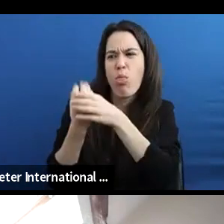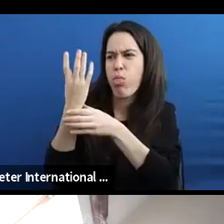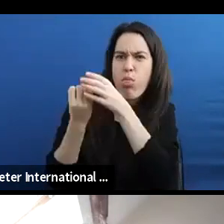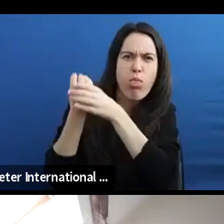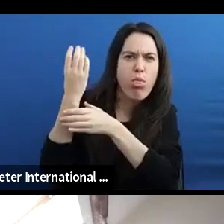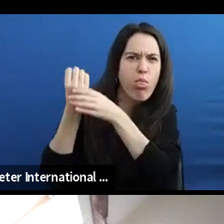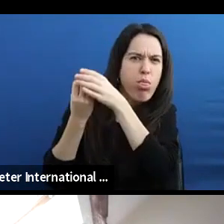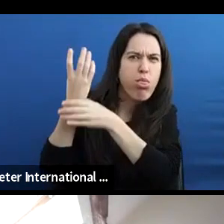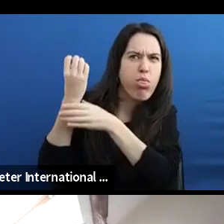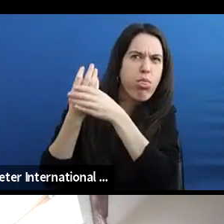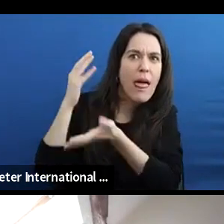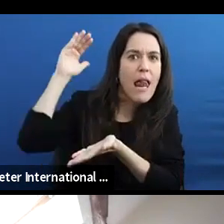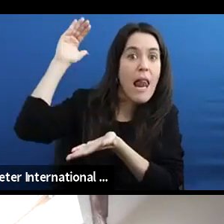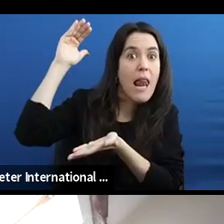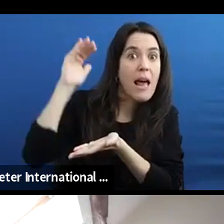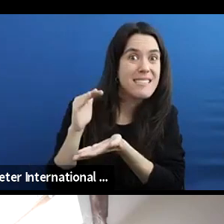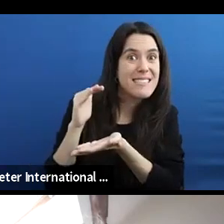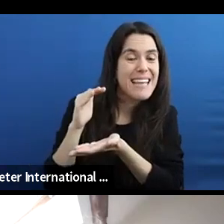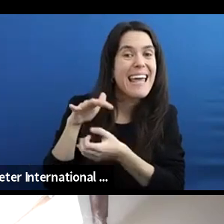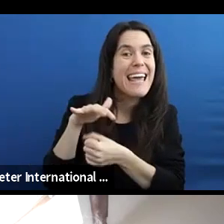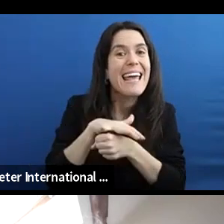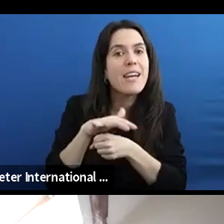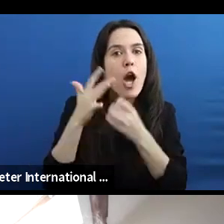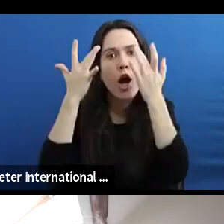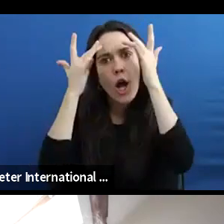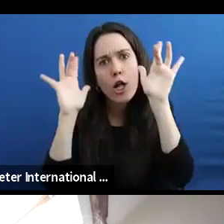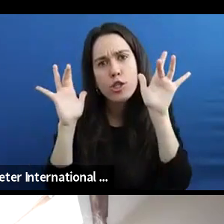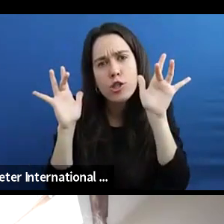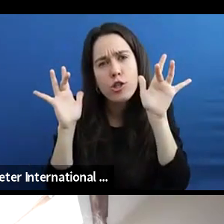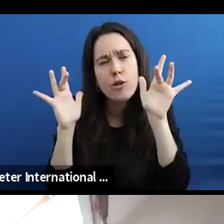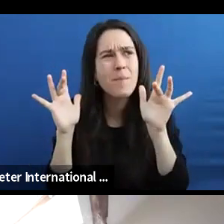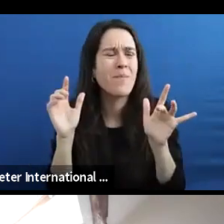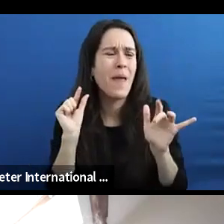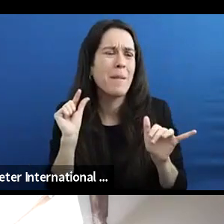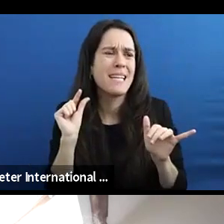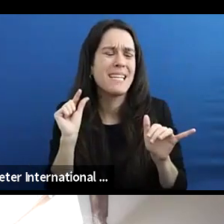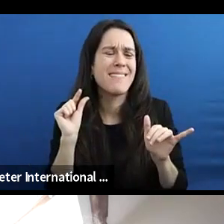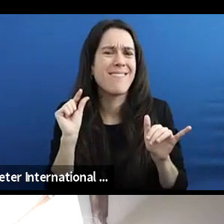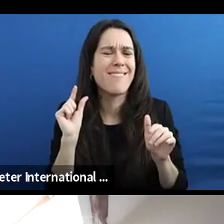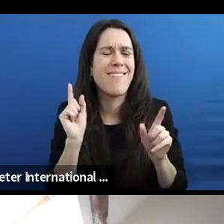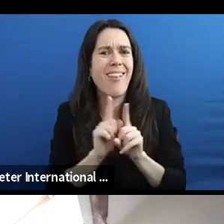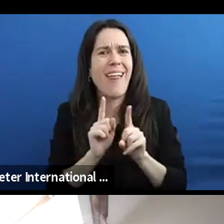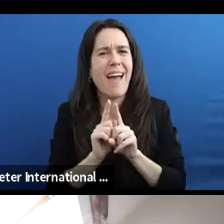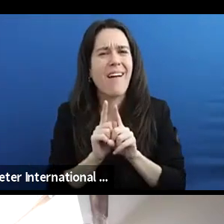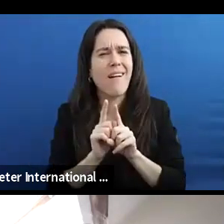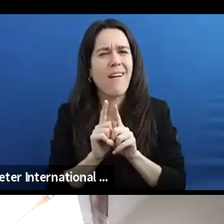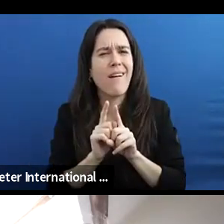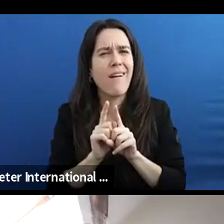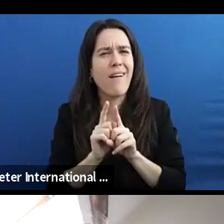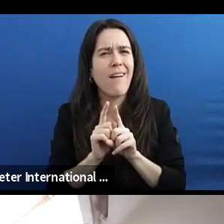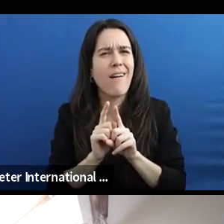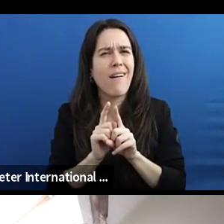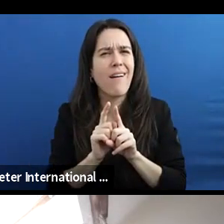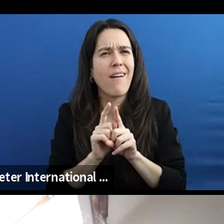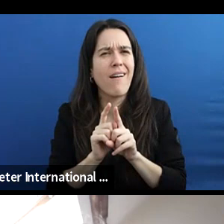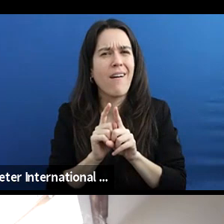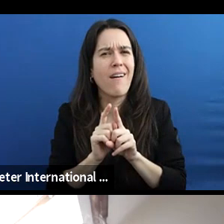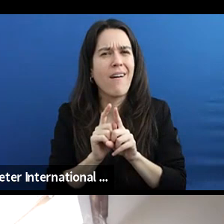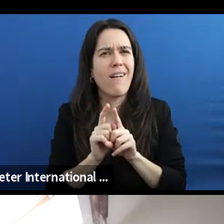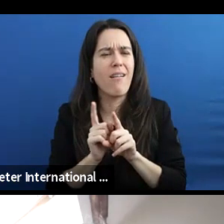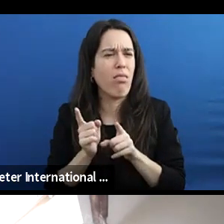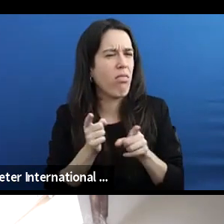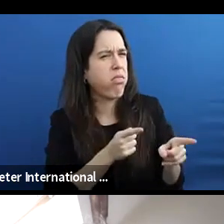in the cultural sector, I think that would be too easy or too non-relevant. Because, to be quite honest, if